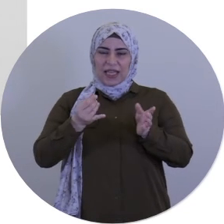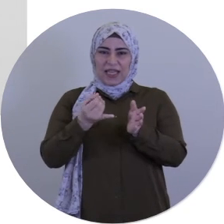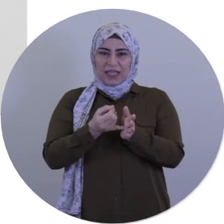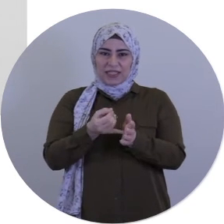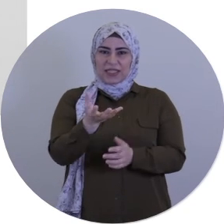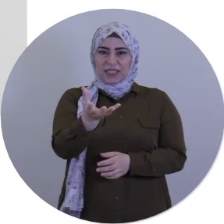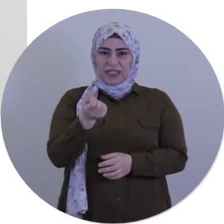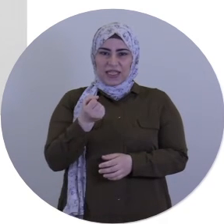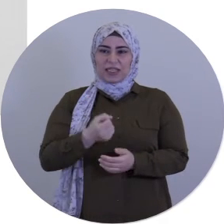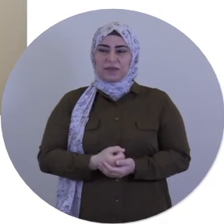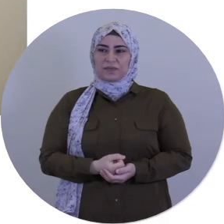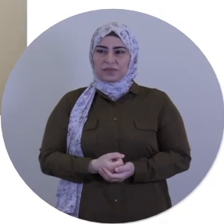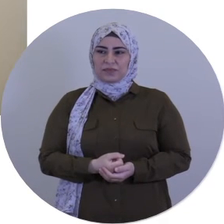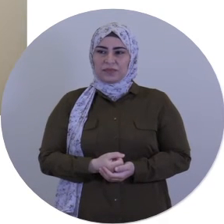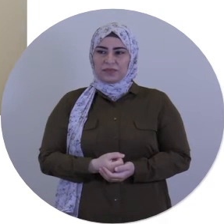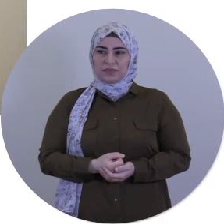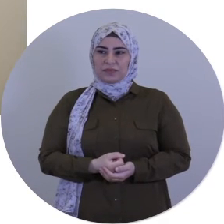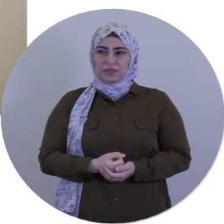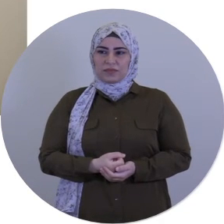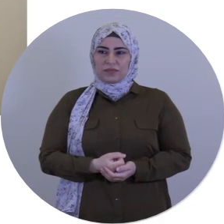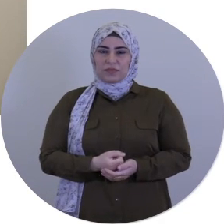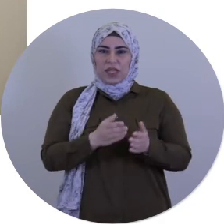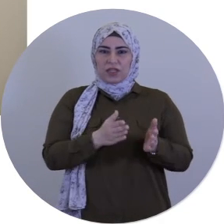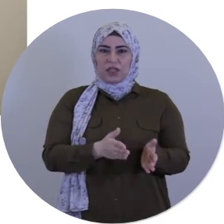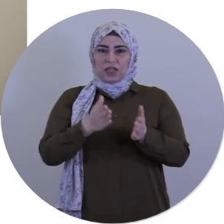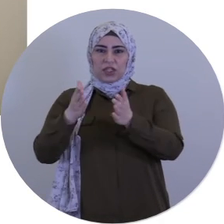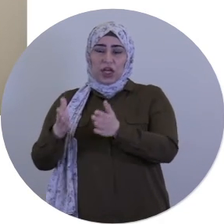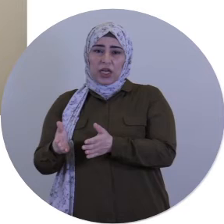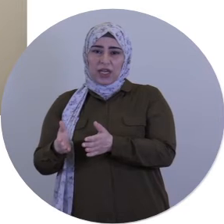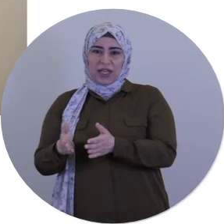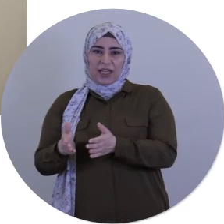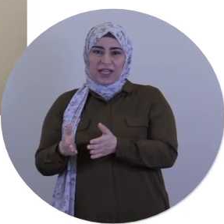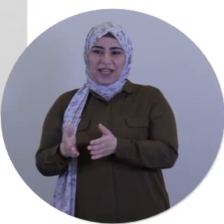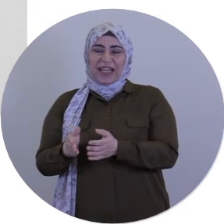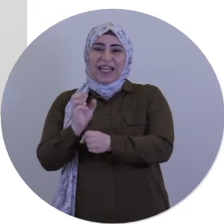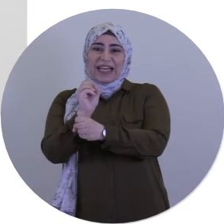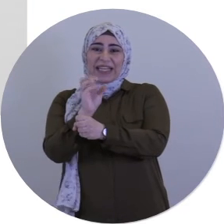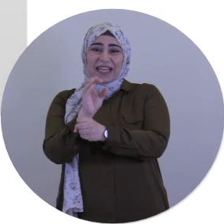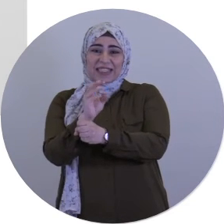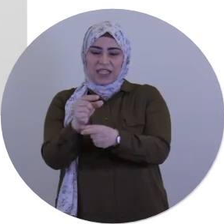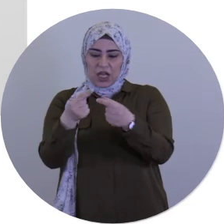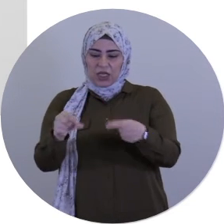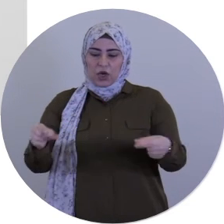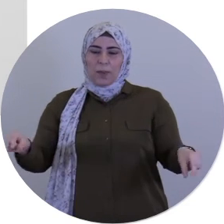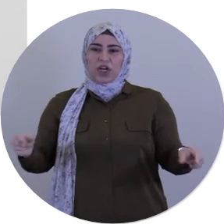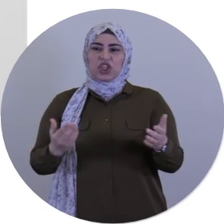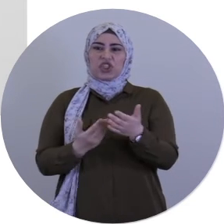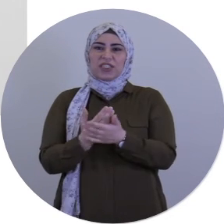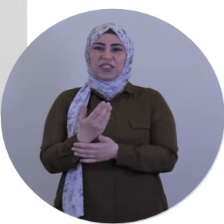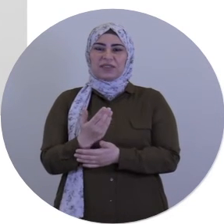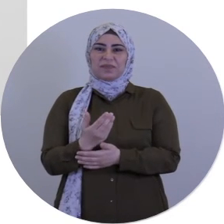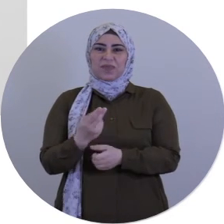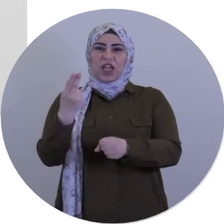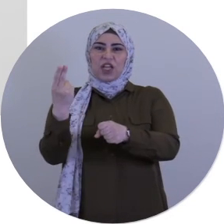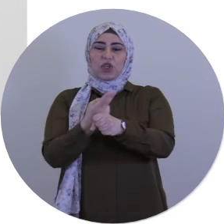Excellent. This brings us to the second part of grammar. We'll be looking at use and used to. Very